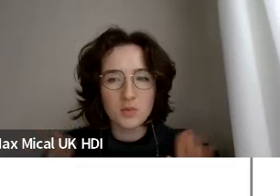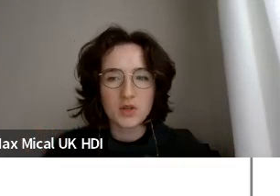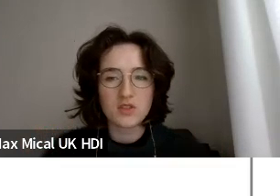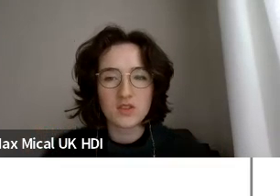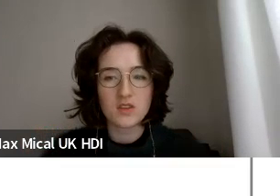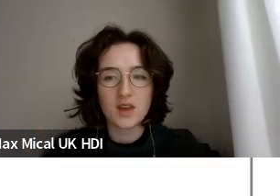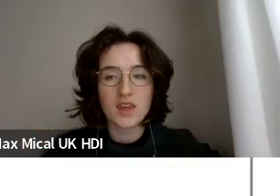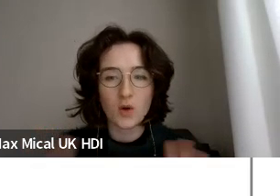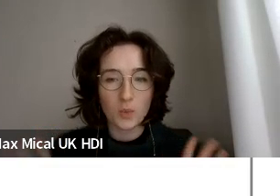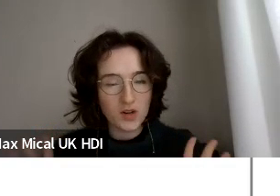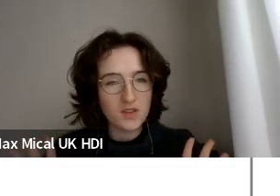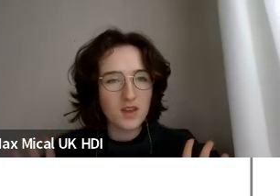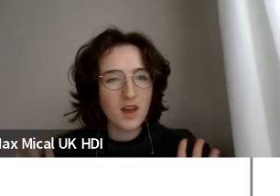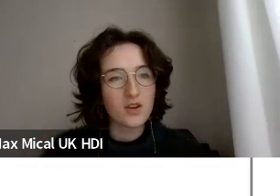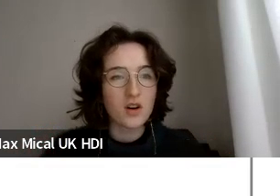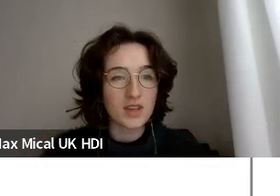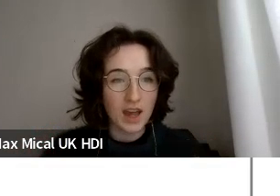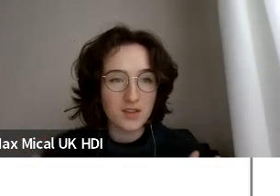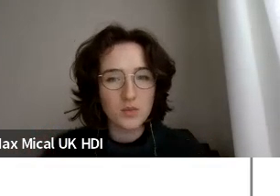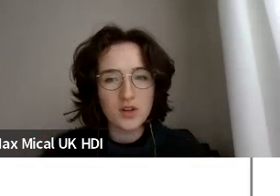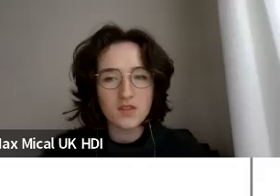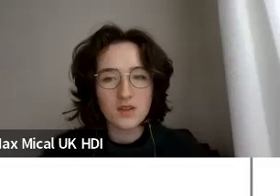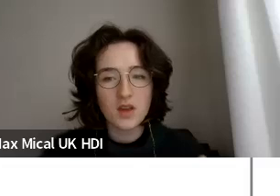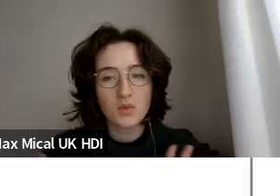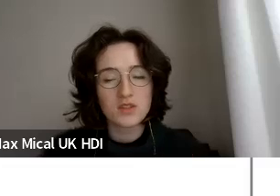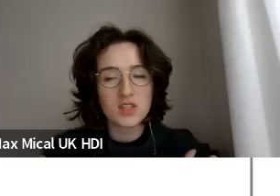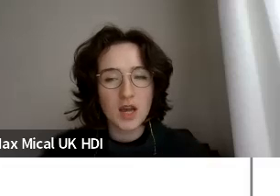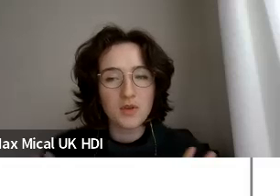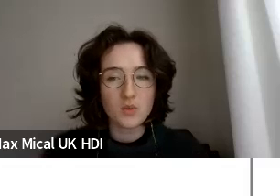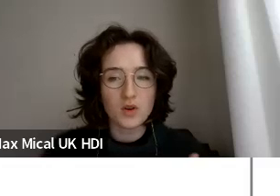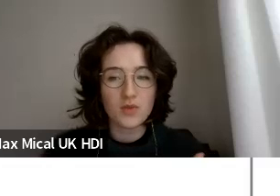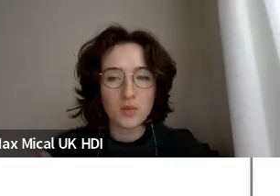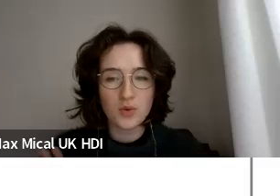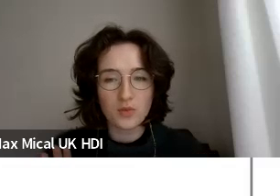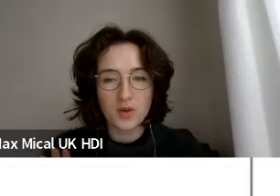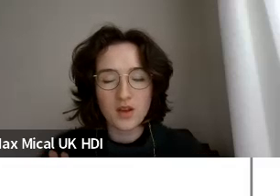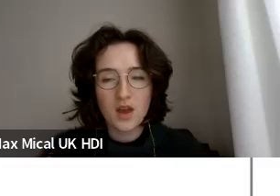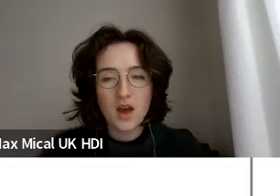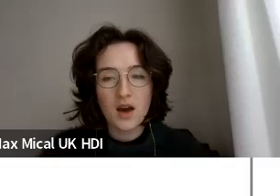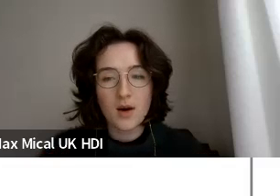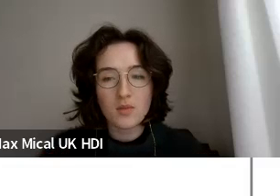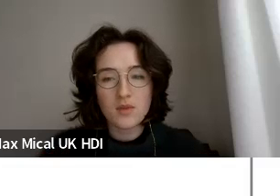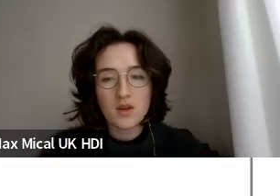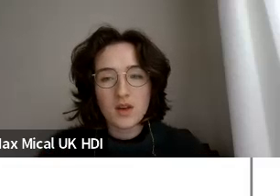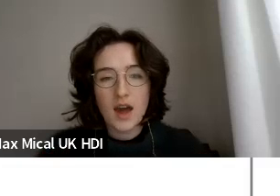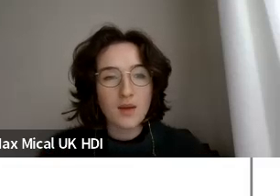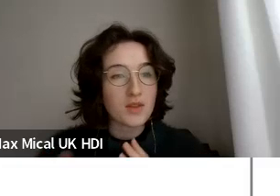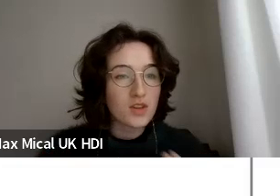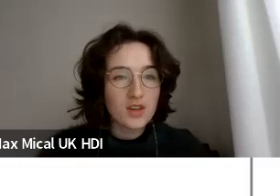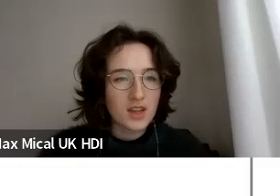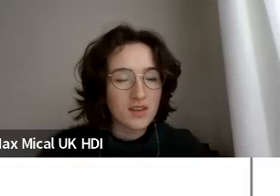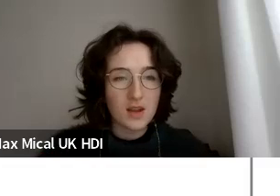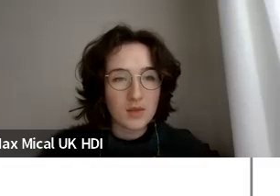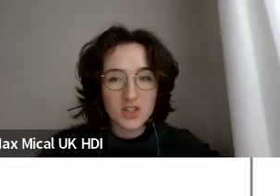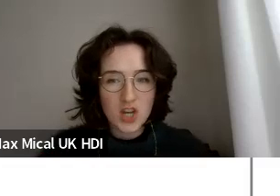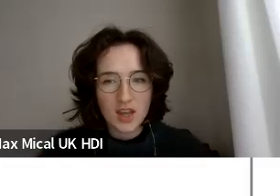see on this picture, there's these like yellow bursts. They're called Kaizen burst, which is the Japanese word for improvement. Kai means